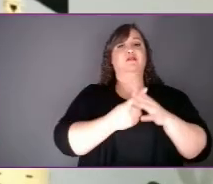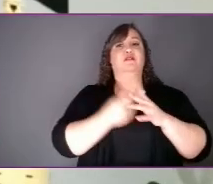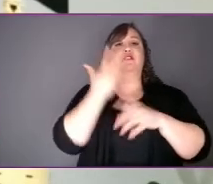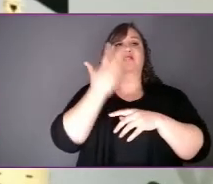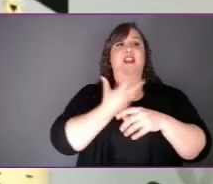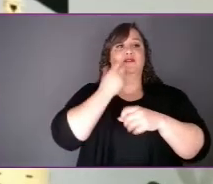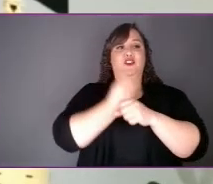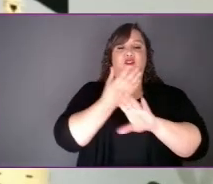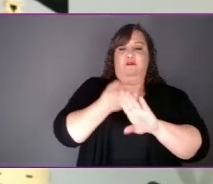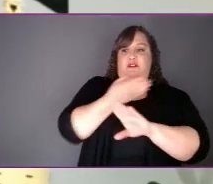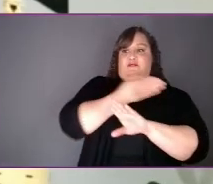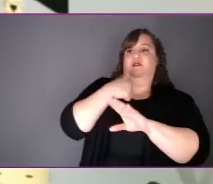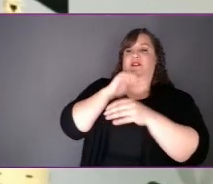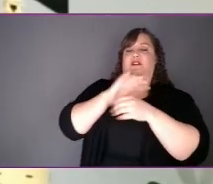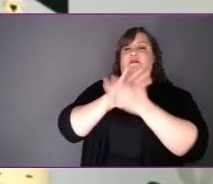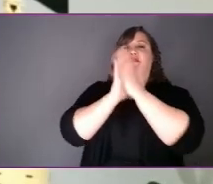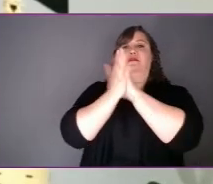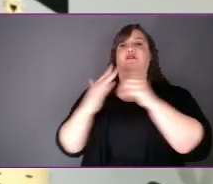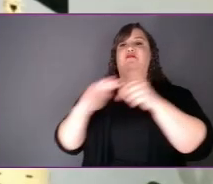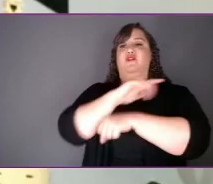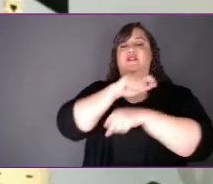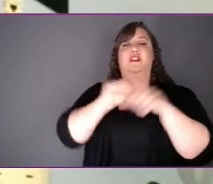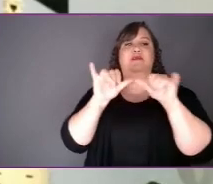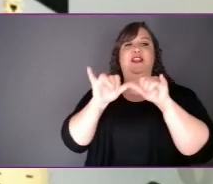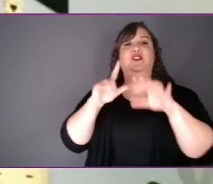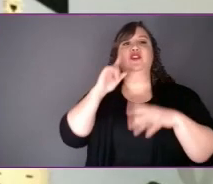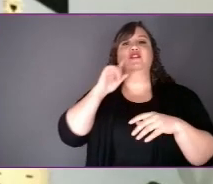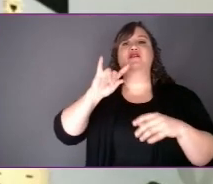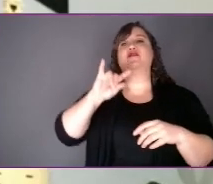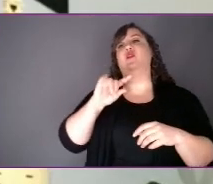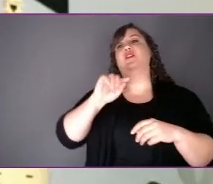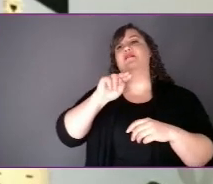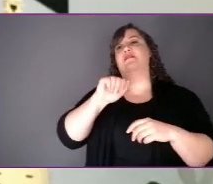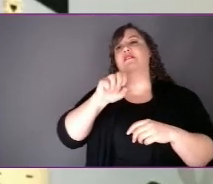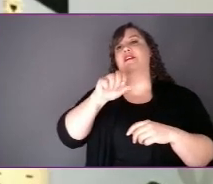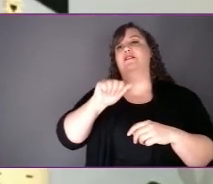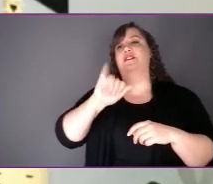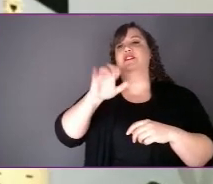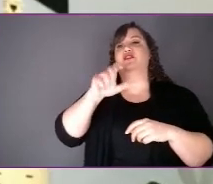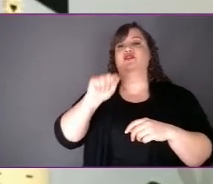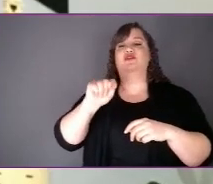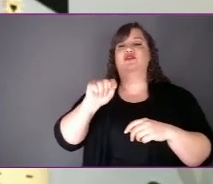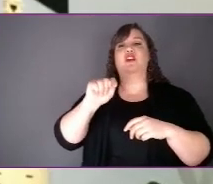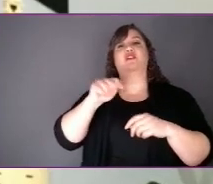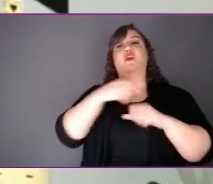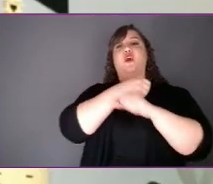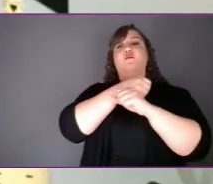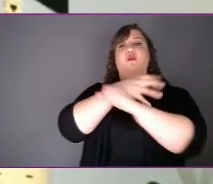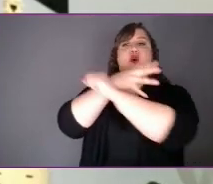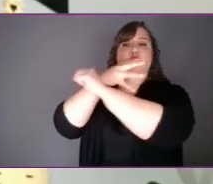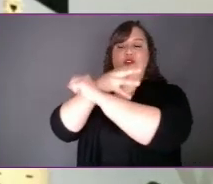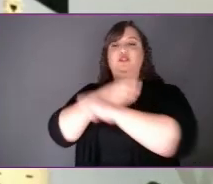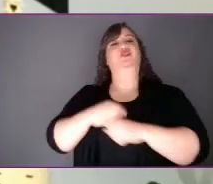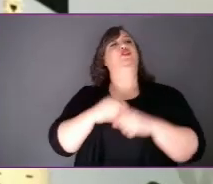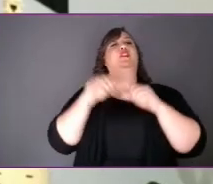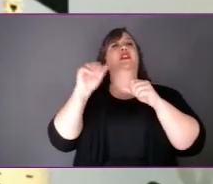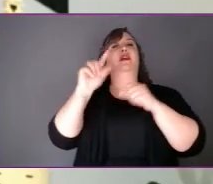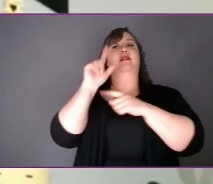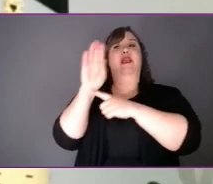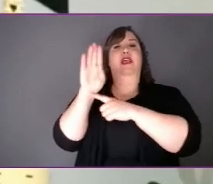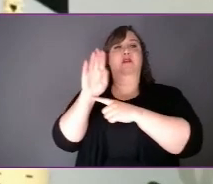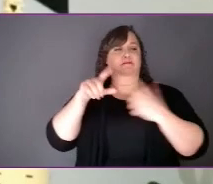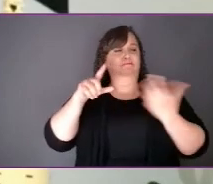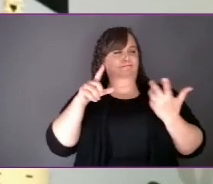at NASA's Jet Propulsion Laboratory. Have you ever wondered what it would be like to work at NASA? Many people